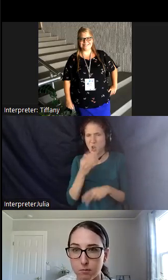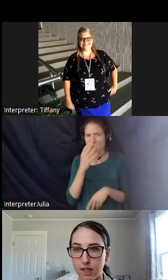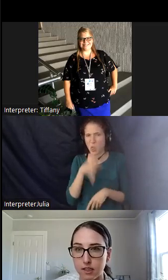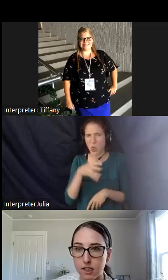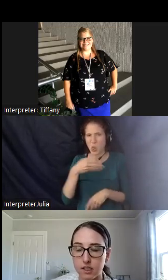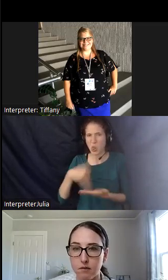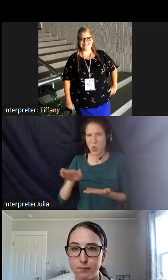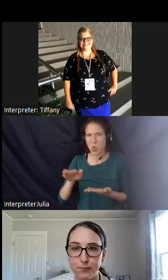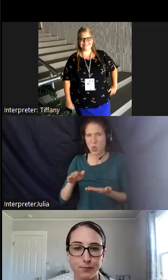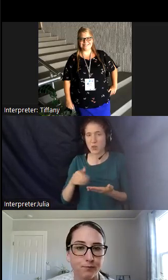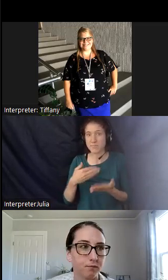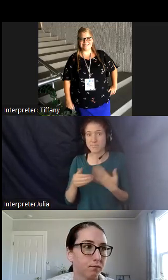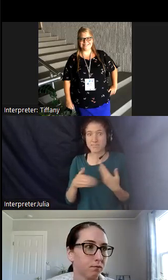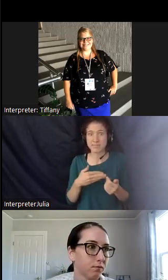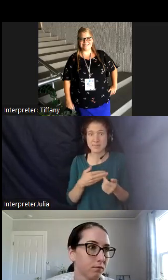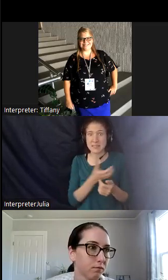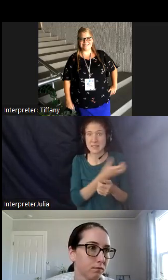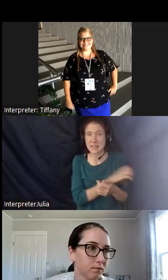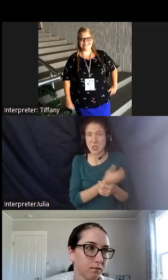clinical complexities here.